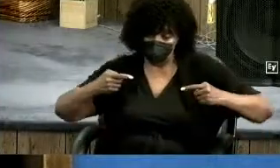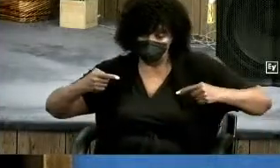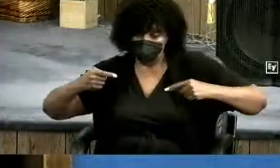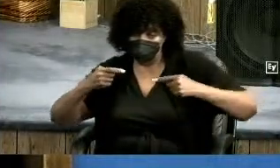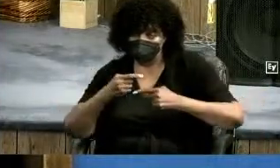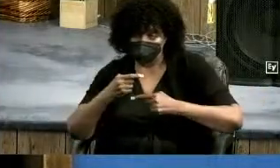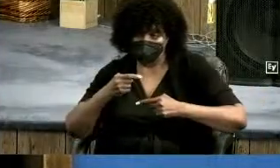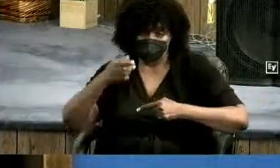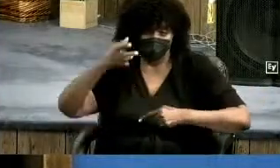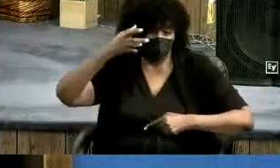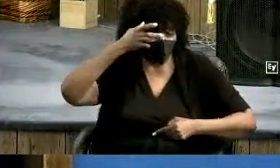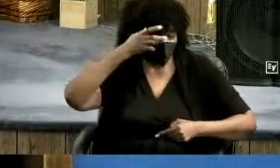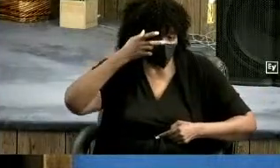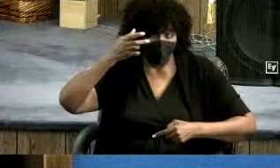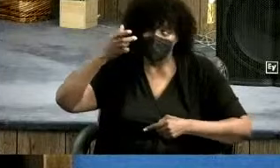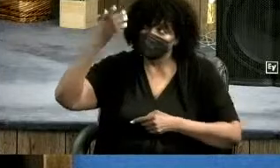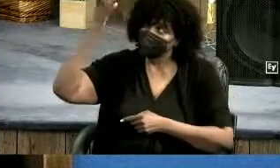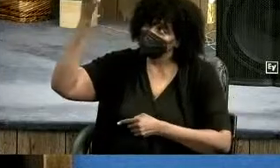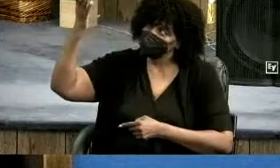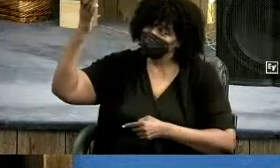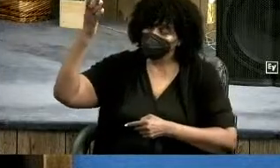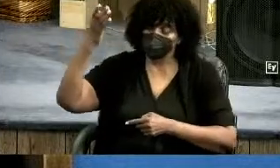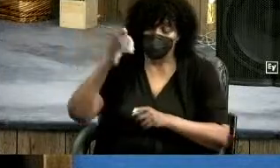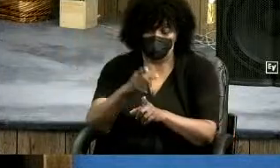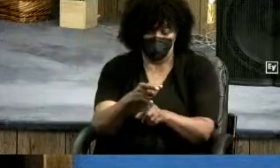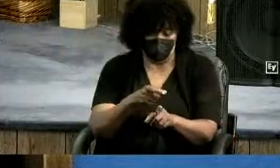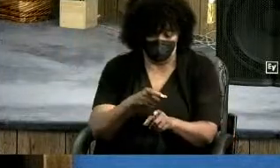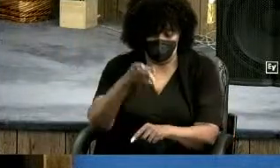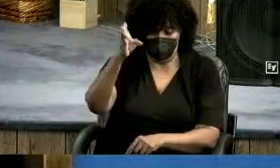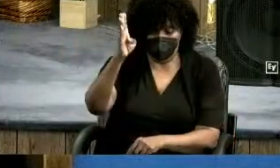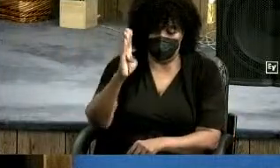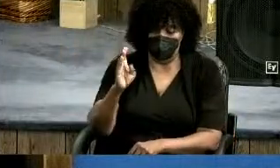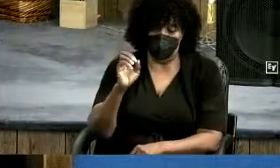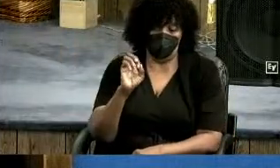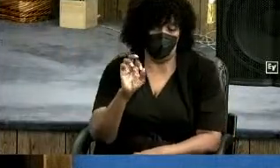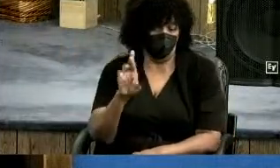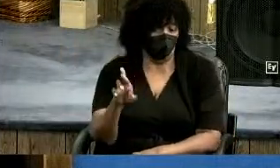the air. I want to know, is it you, God?